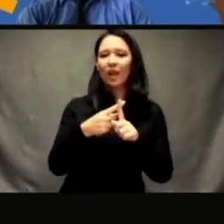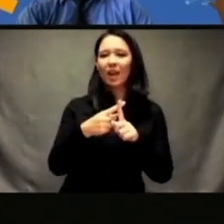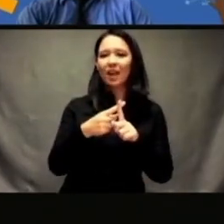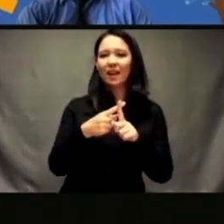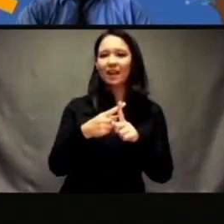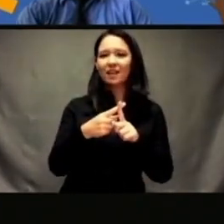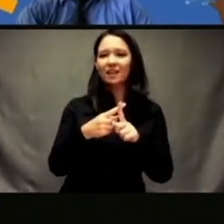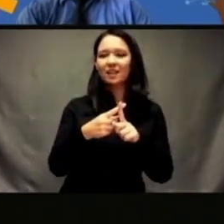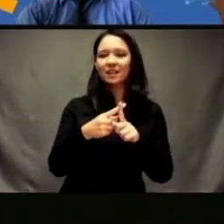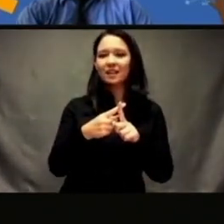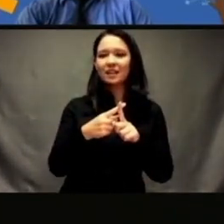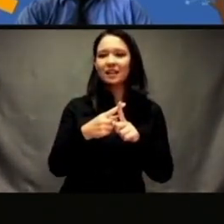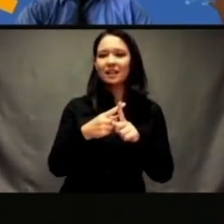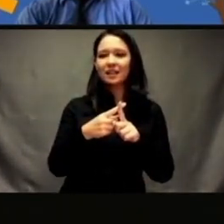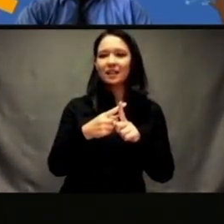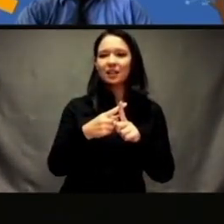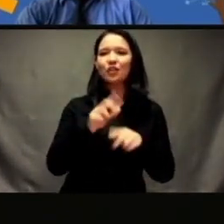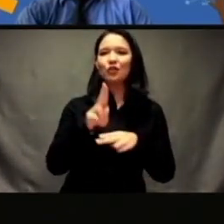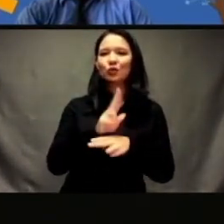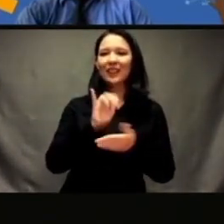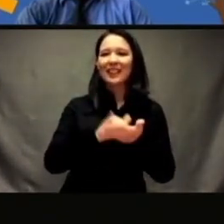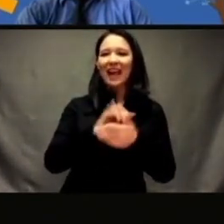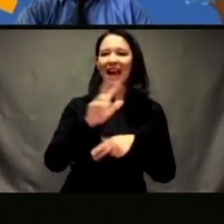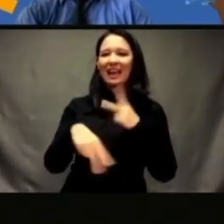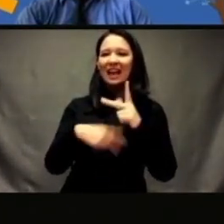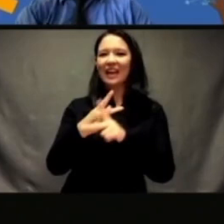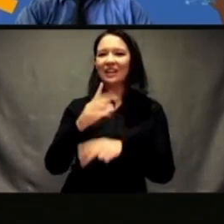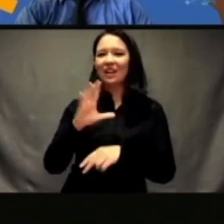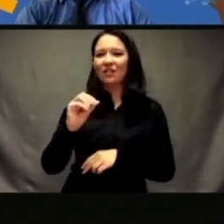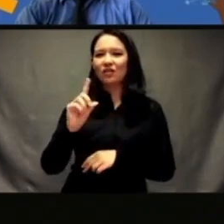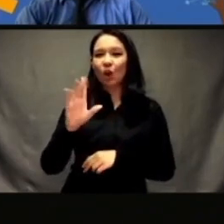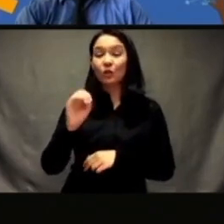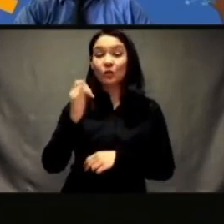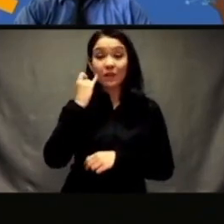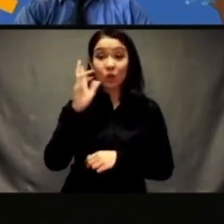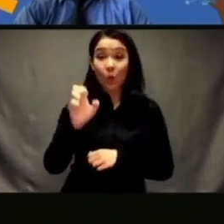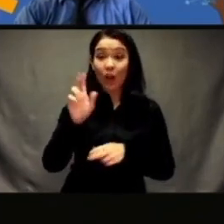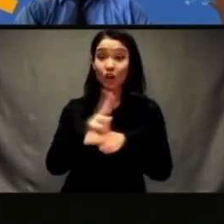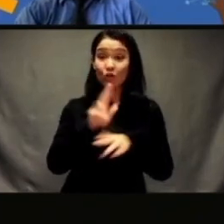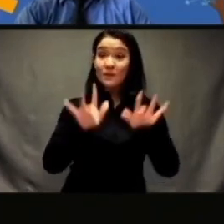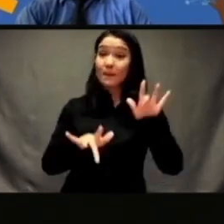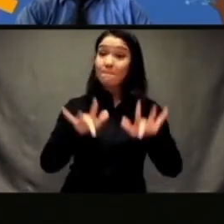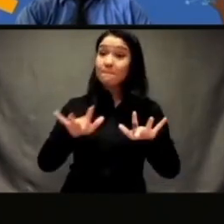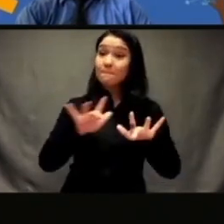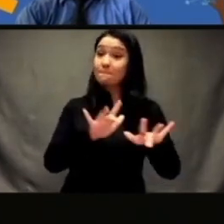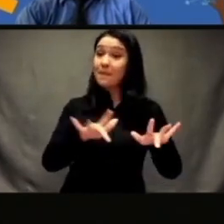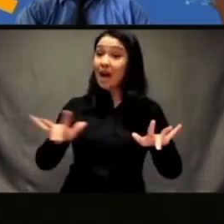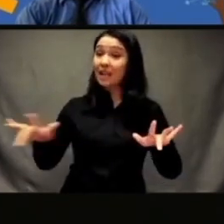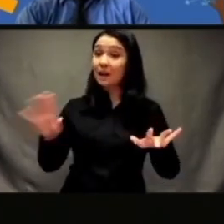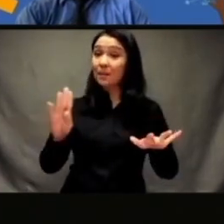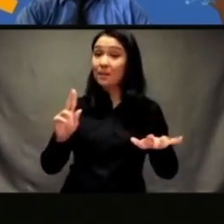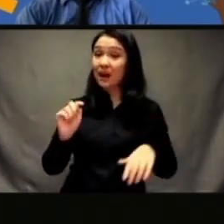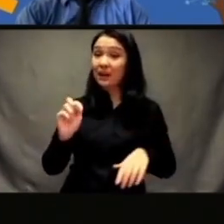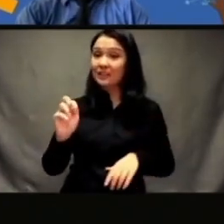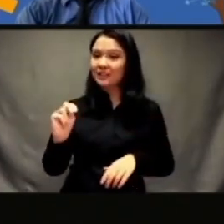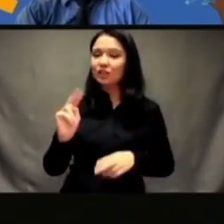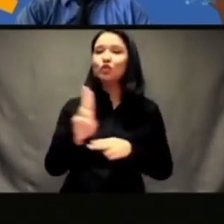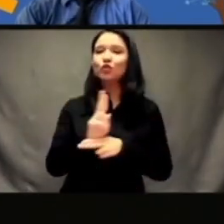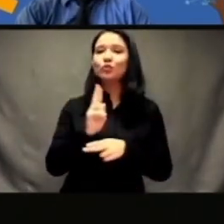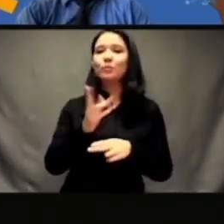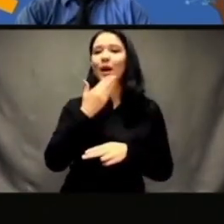of code. So if you're going to use the buttons, it's better to use the